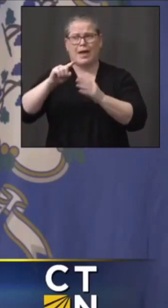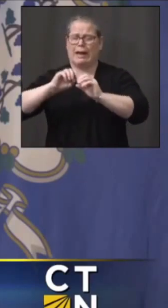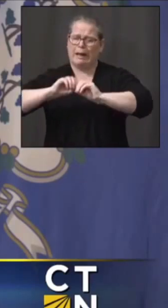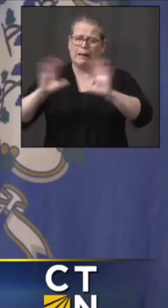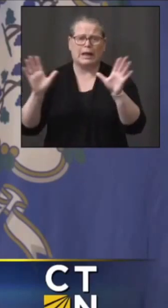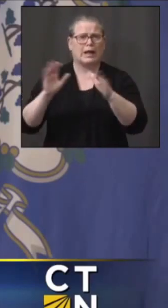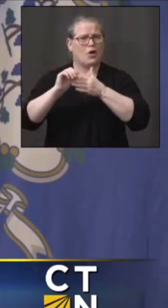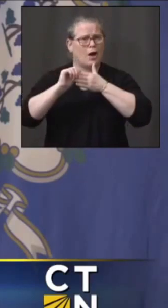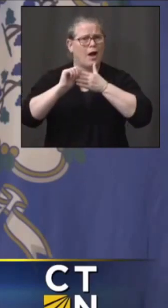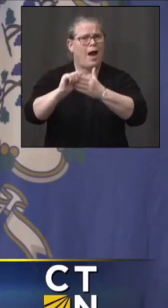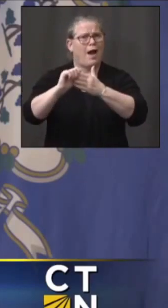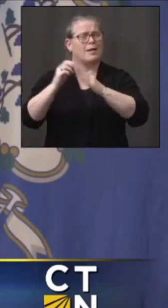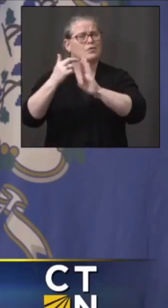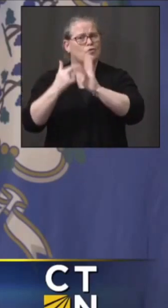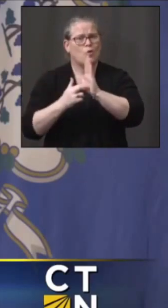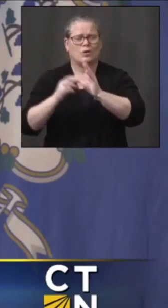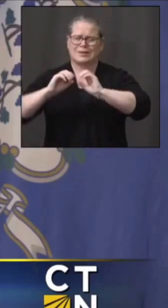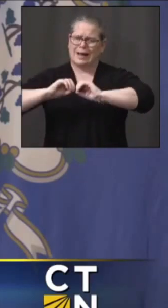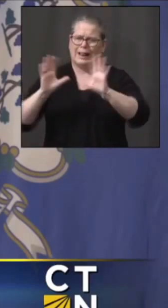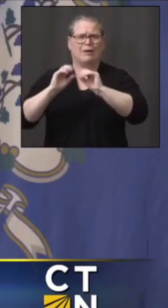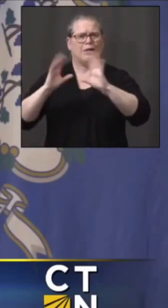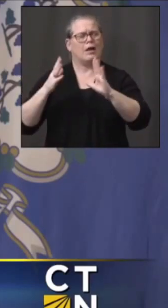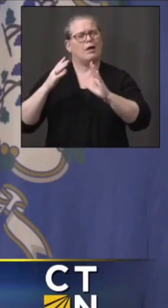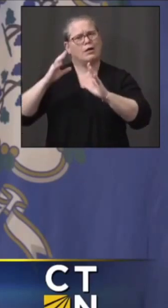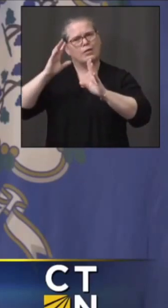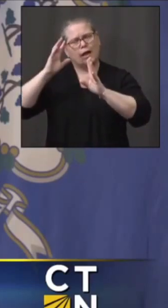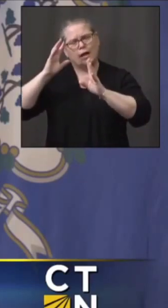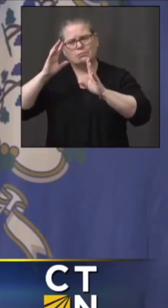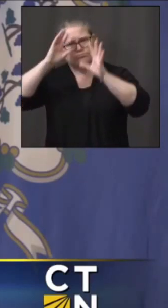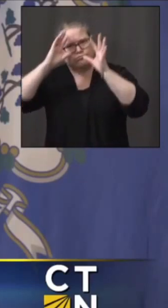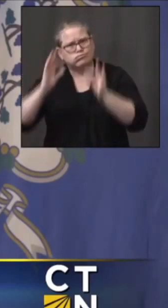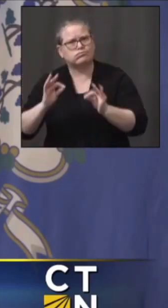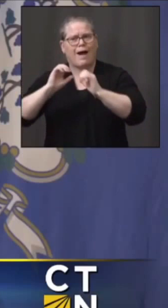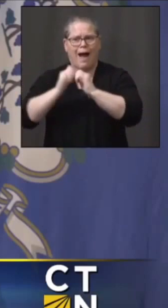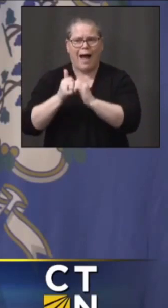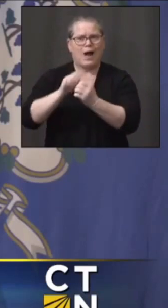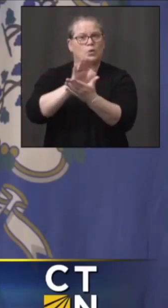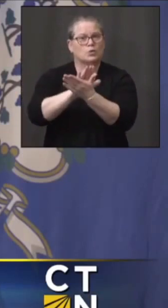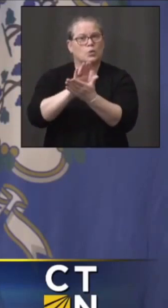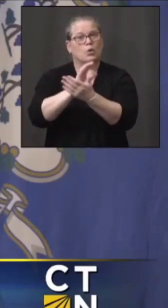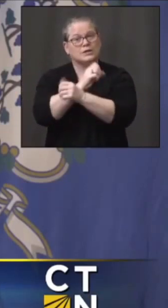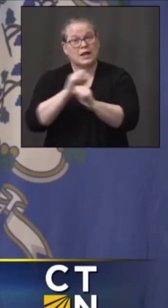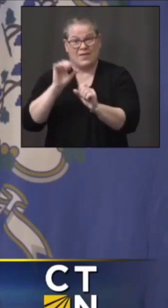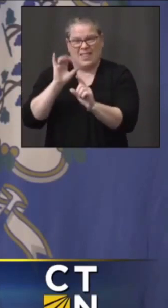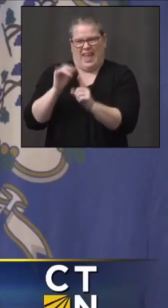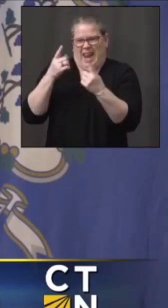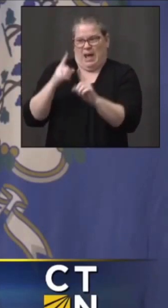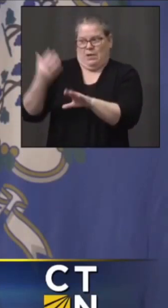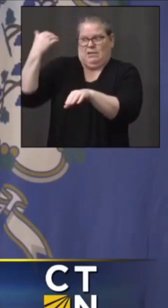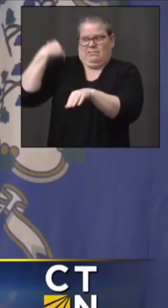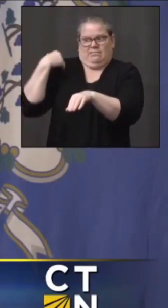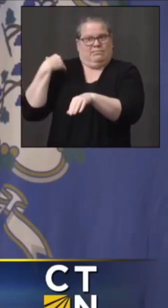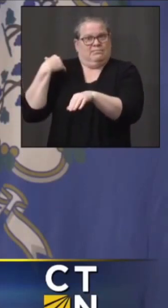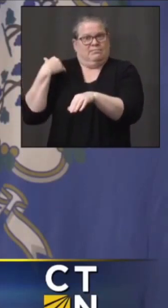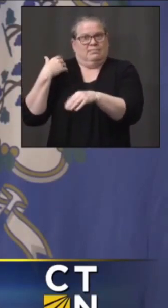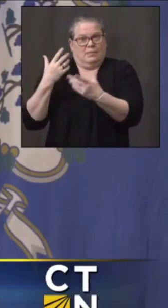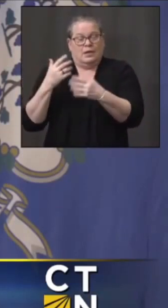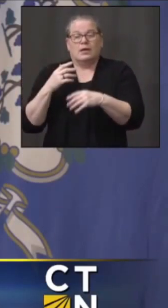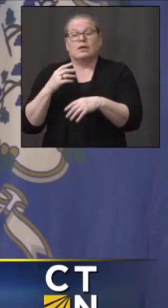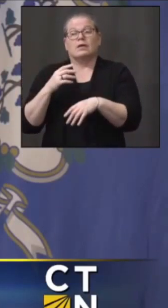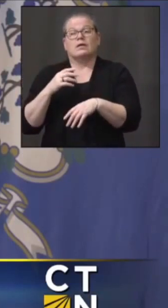rules. This is going back many months in terms of what we could do to keep our schools safe. At that point, Melissa McCaw